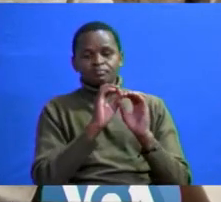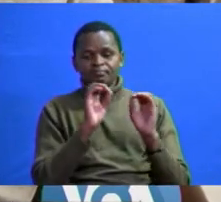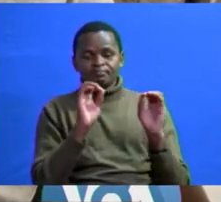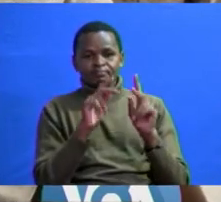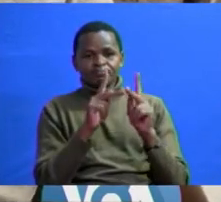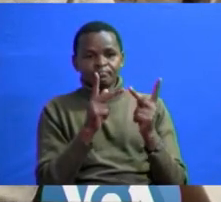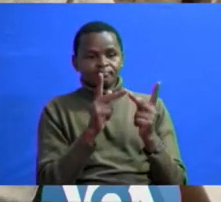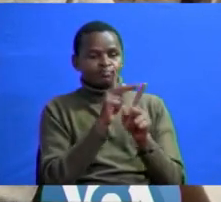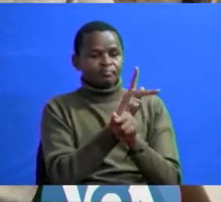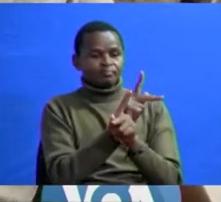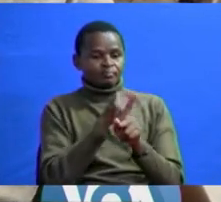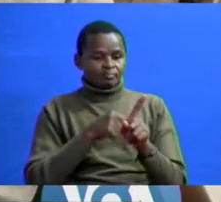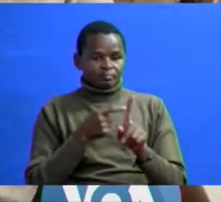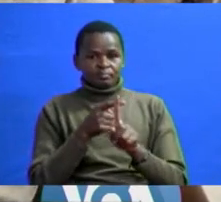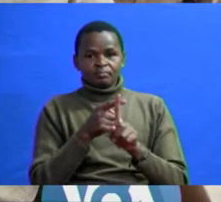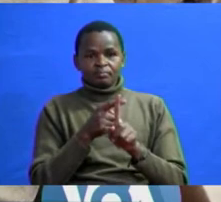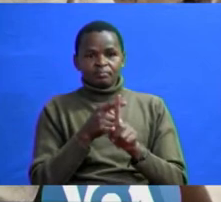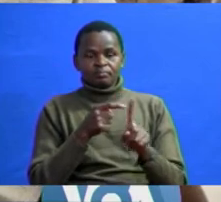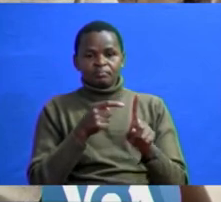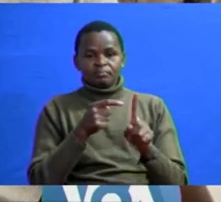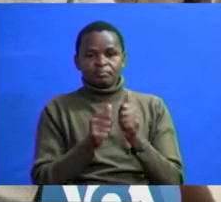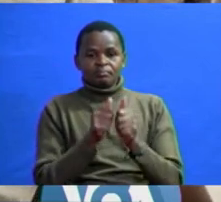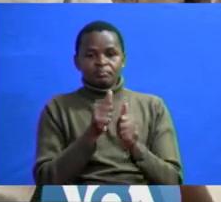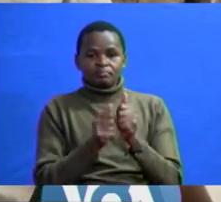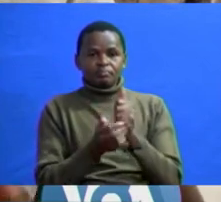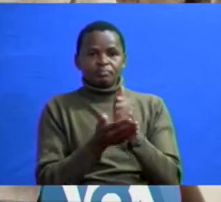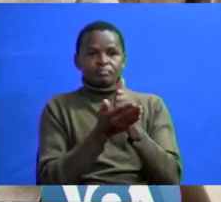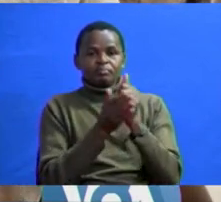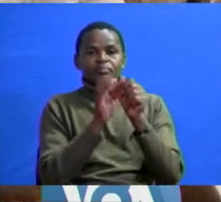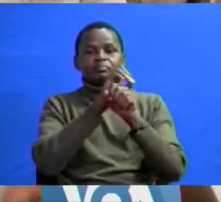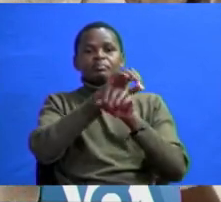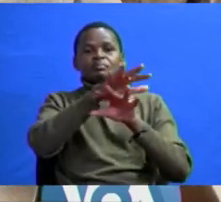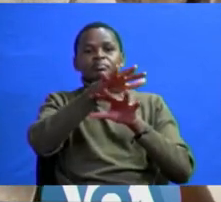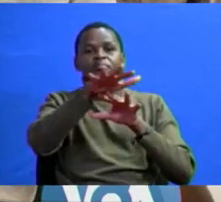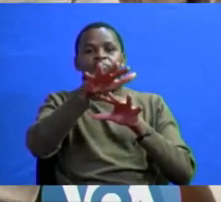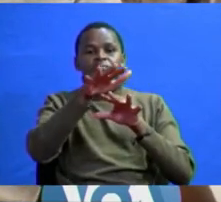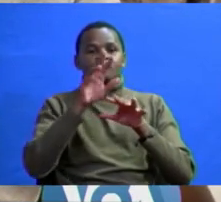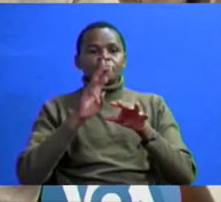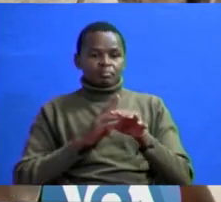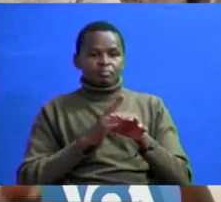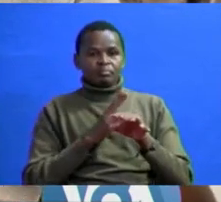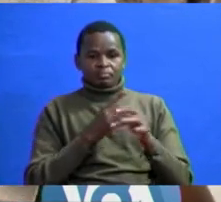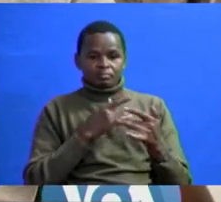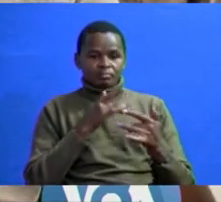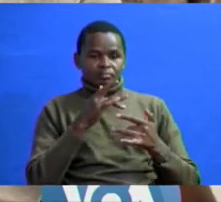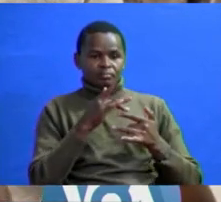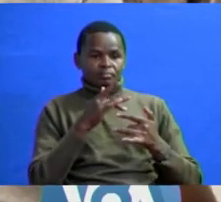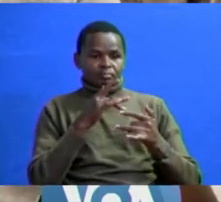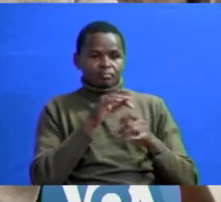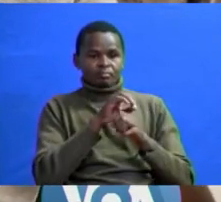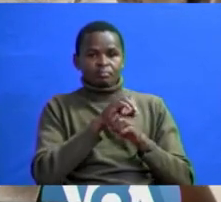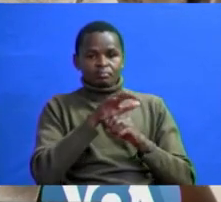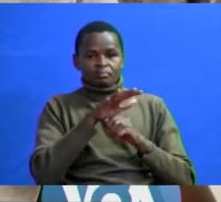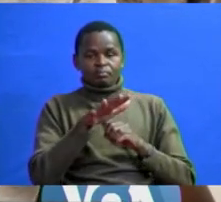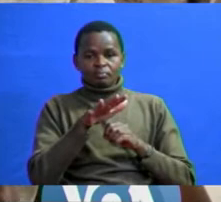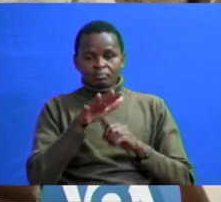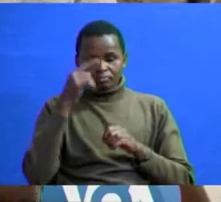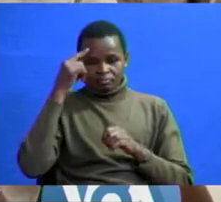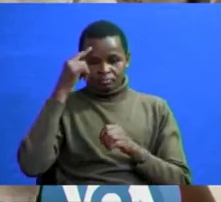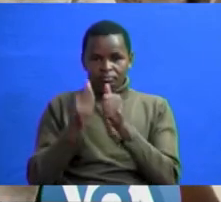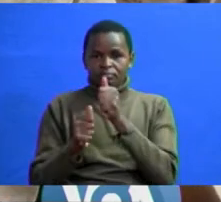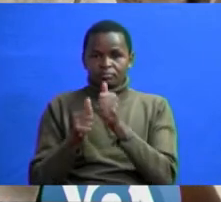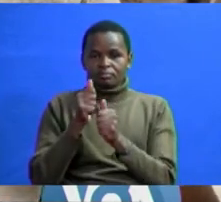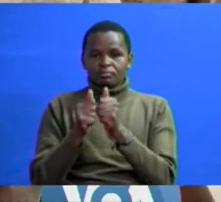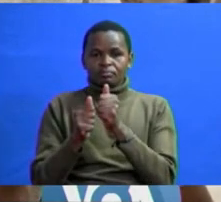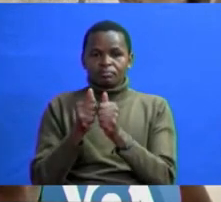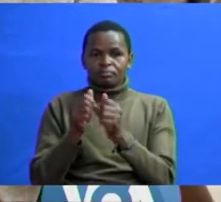to protect them from rain, which helps spread diseases. We are concerned about the spread of cholera, which could turn into